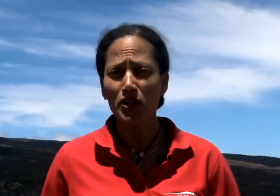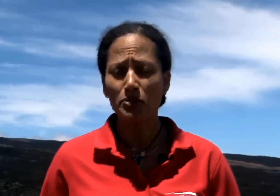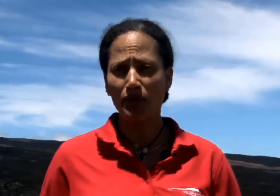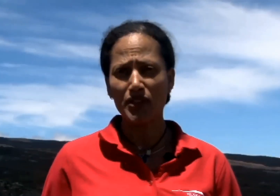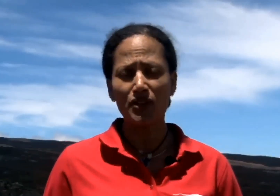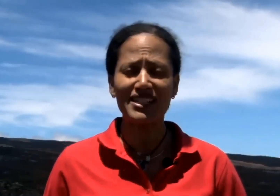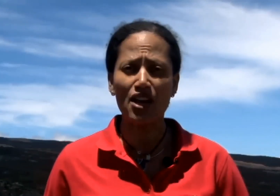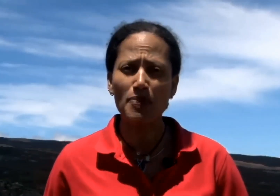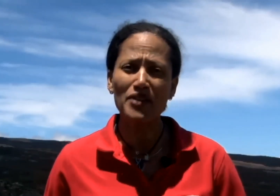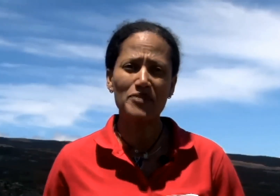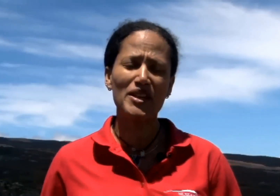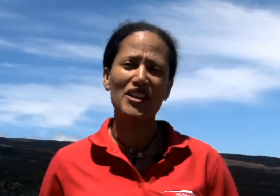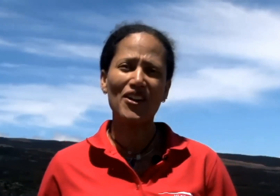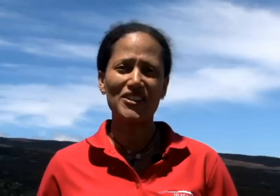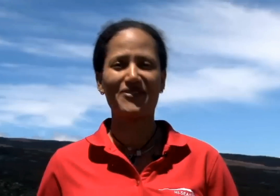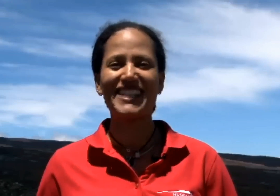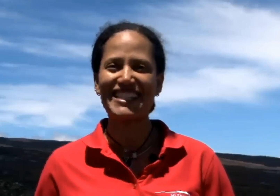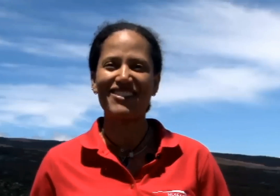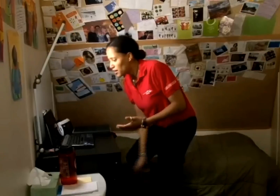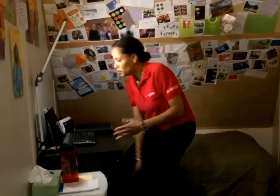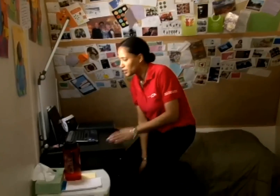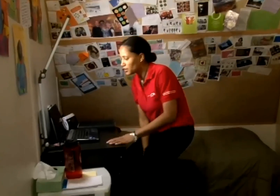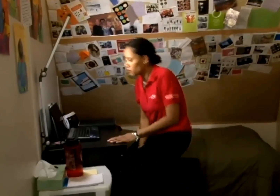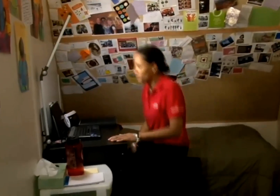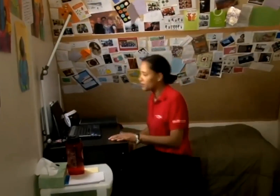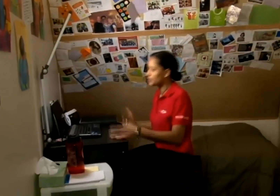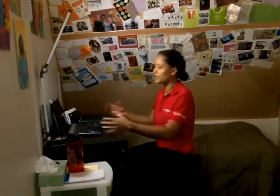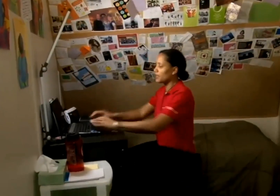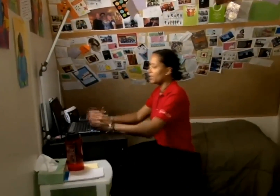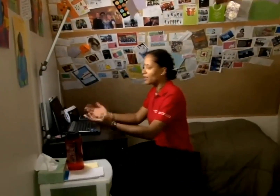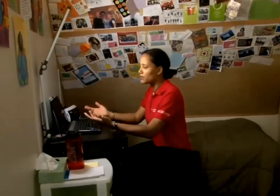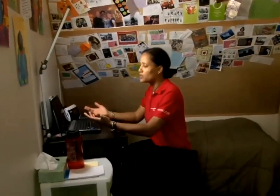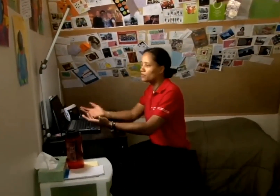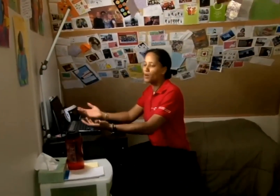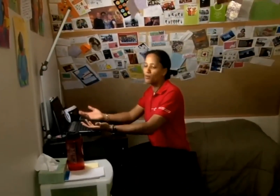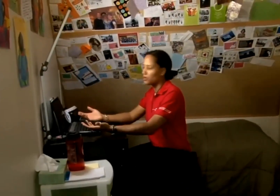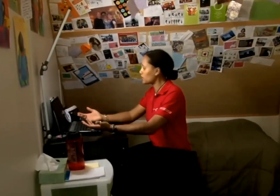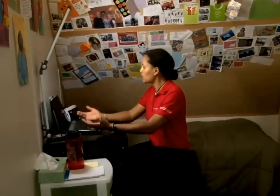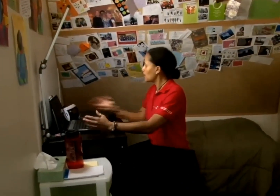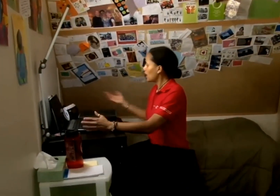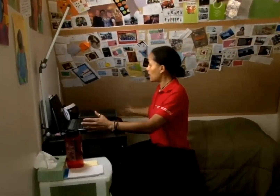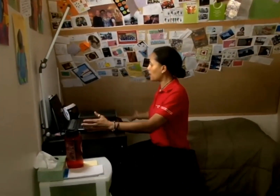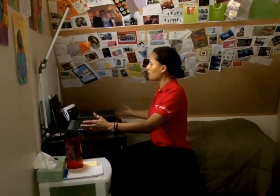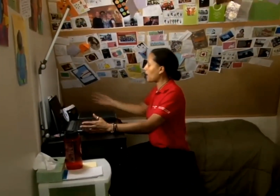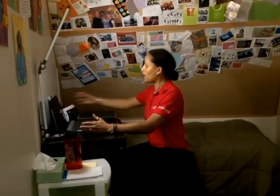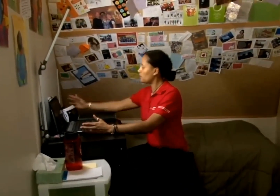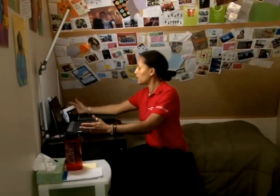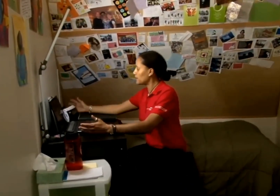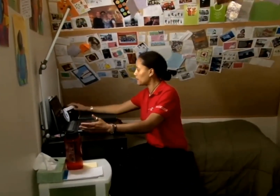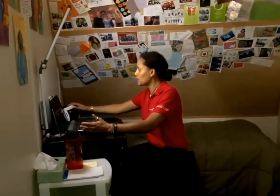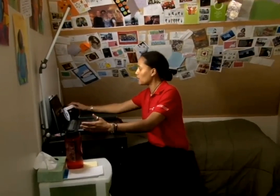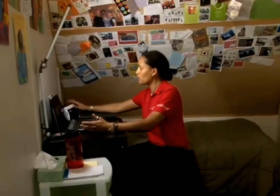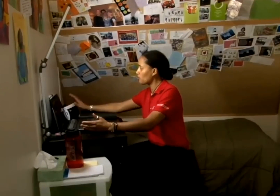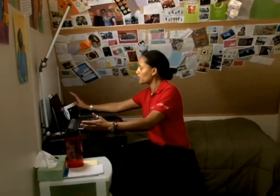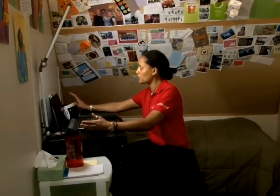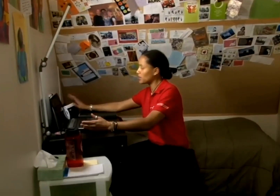a community college professor at South Mountain Community College in Phoenix, Arizona. This is where I would sit and do my work. My job was to